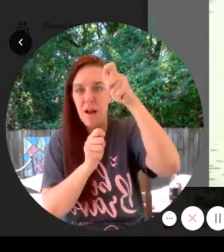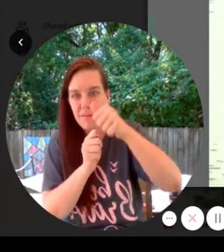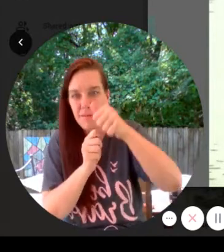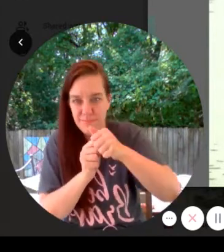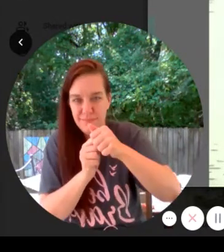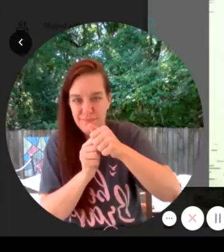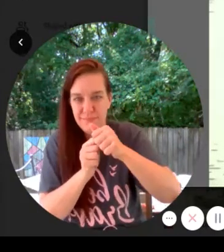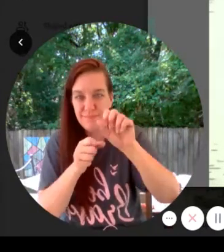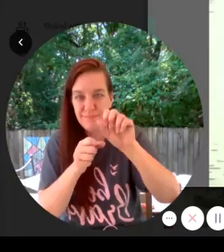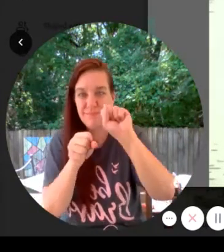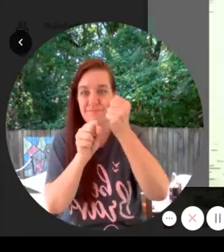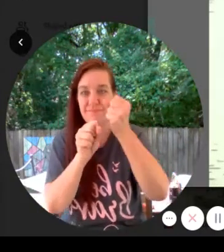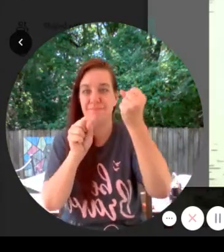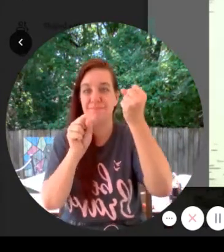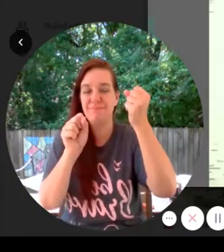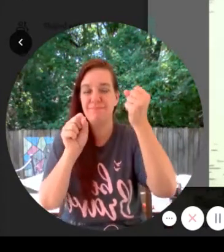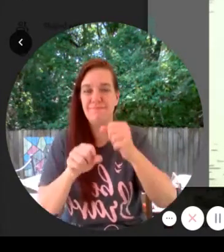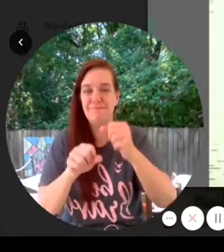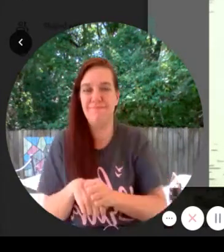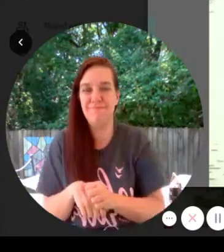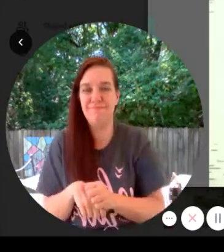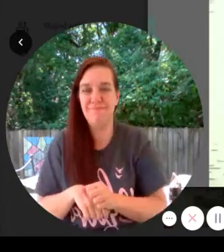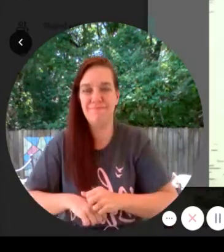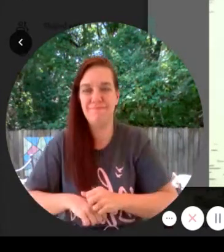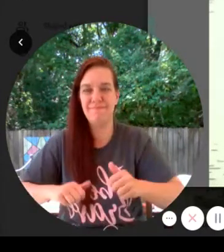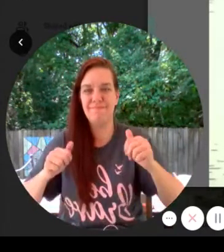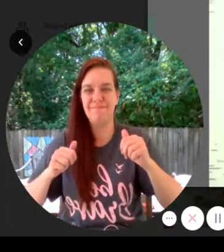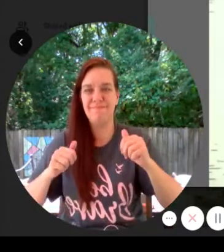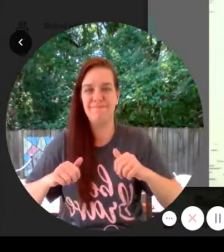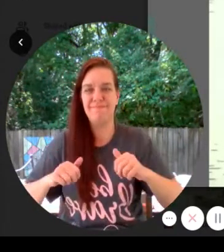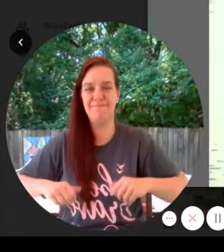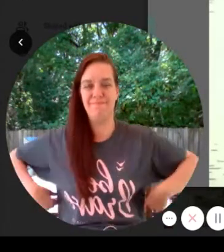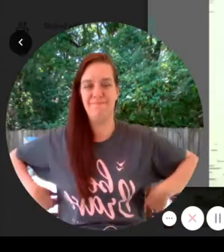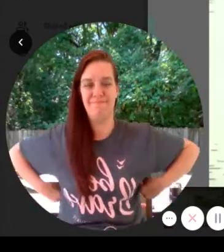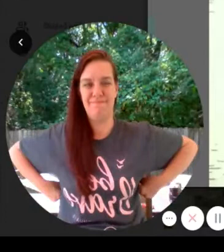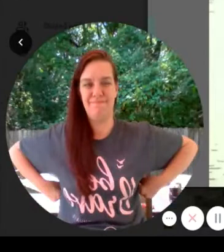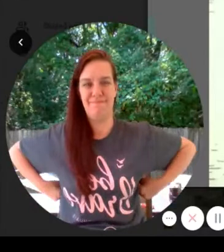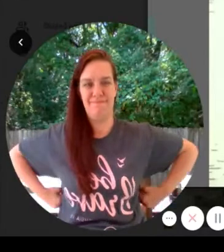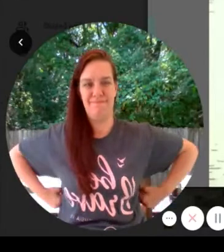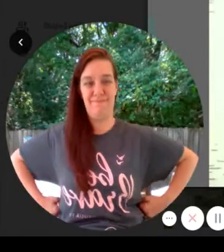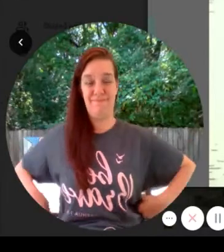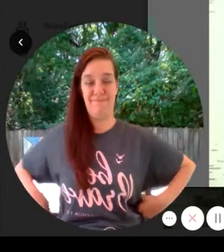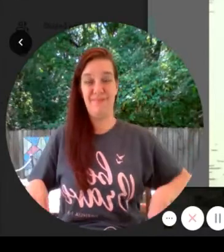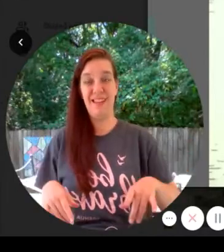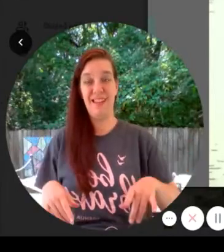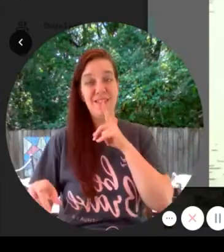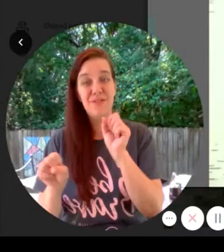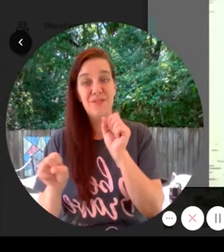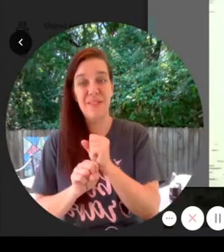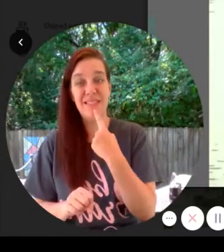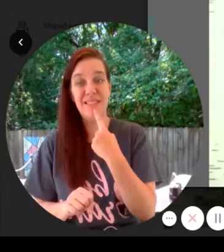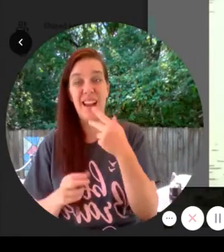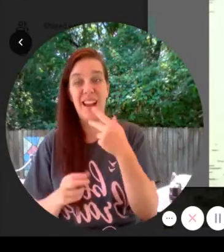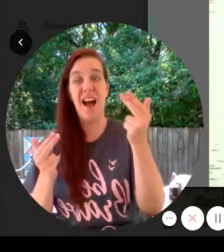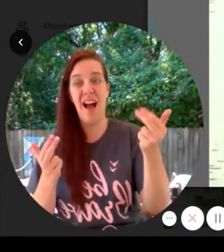open. "Ha ha," Miles said. He actually said ha